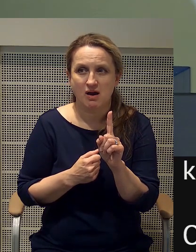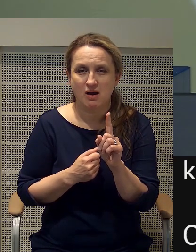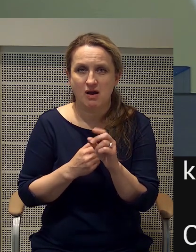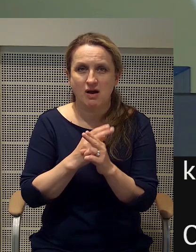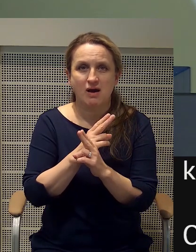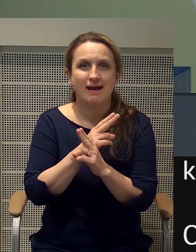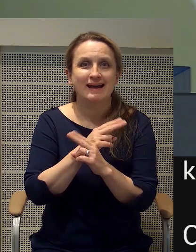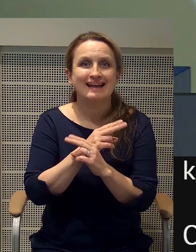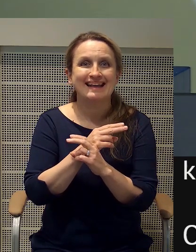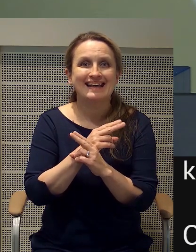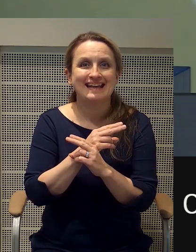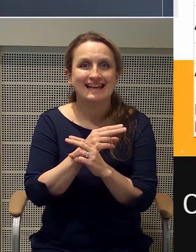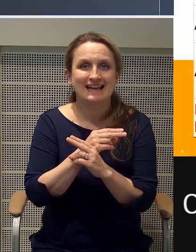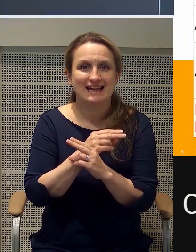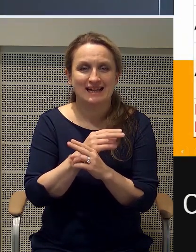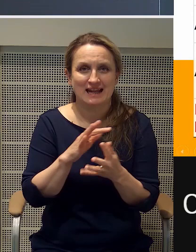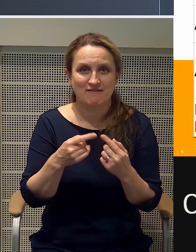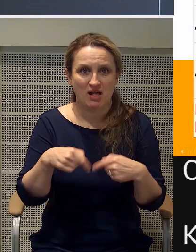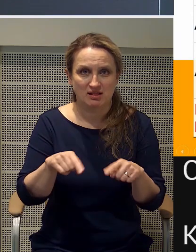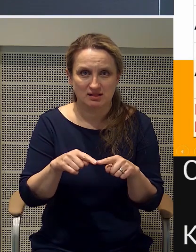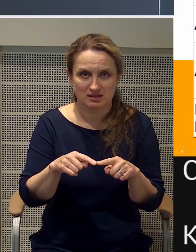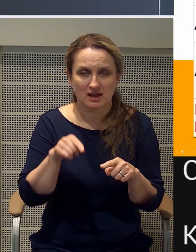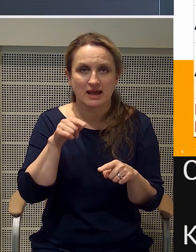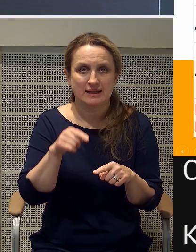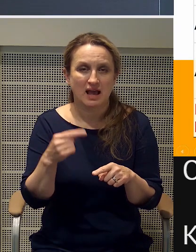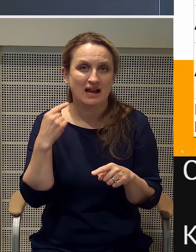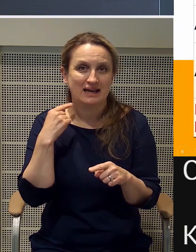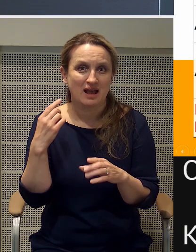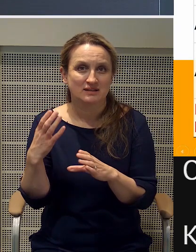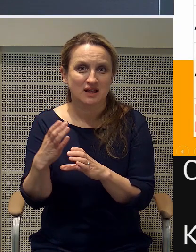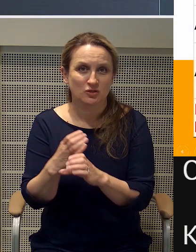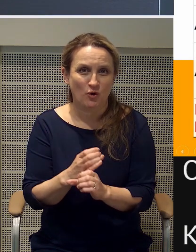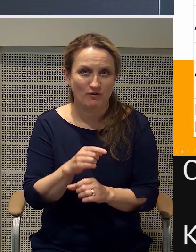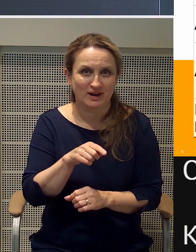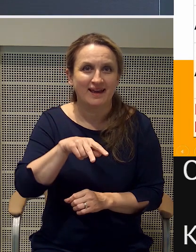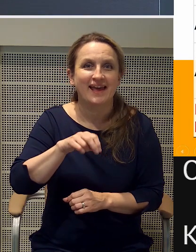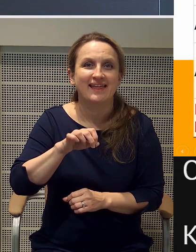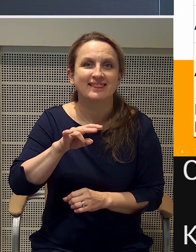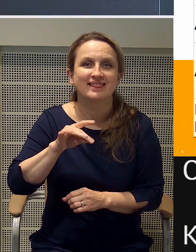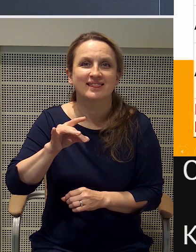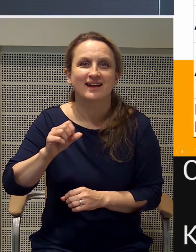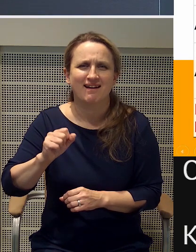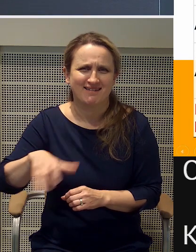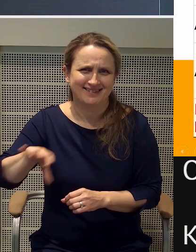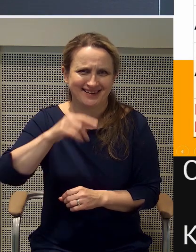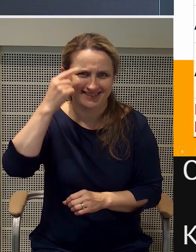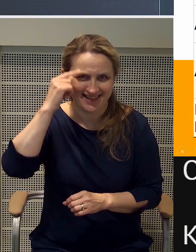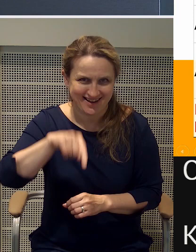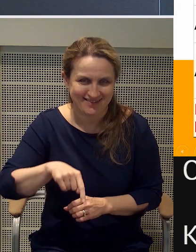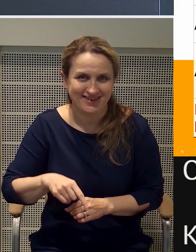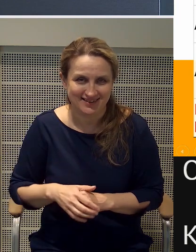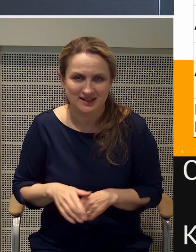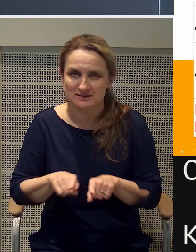but in the municipality of Kiili, with the case of SMA